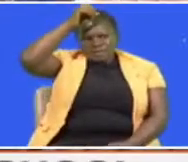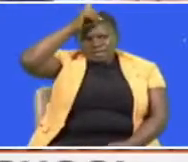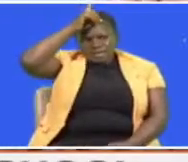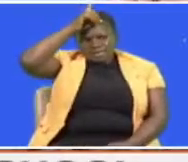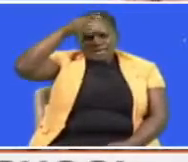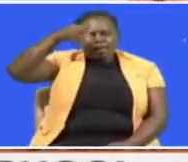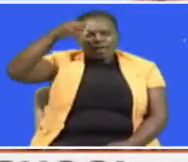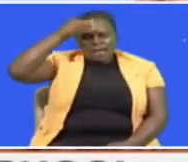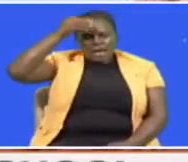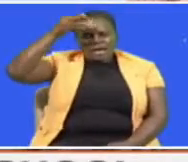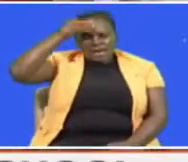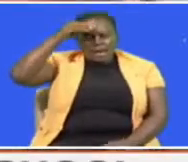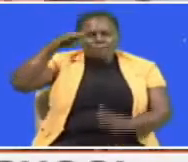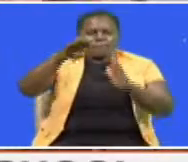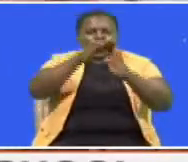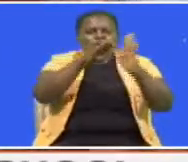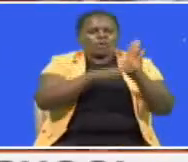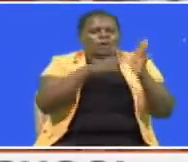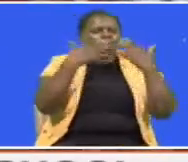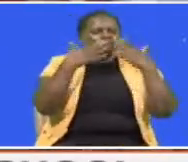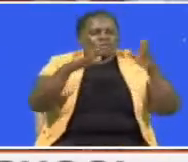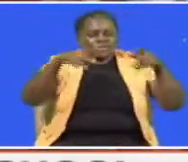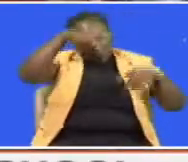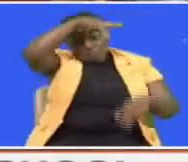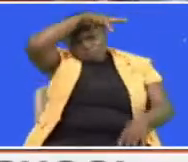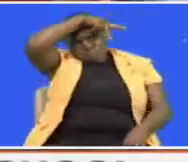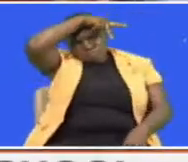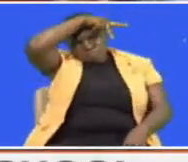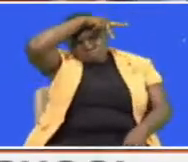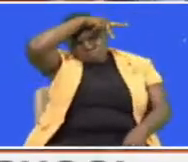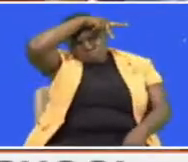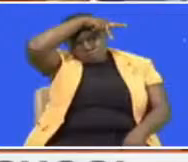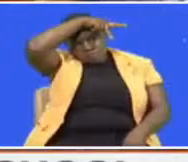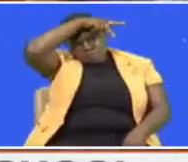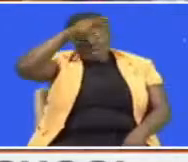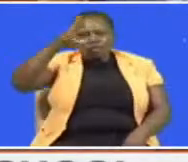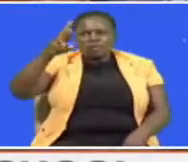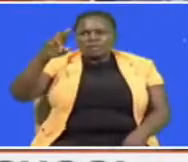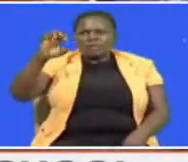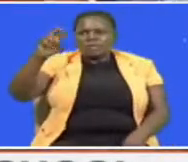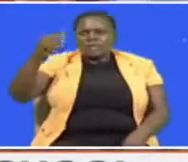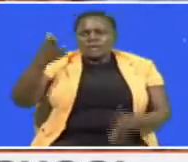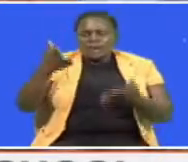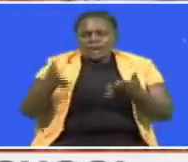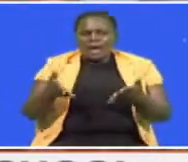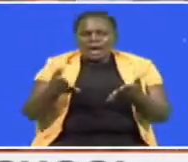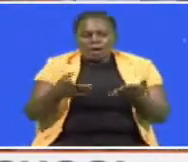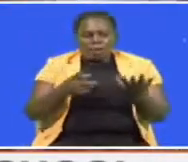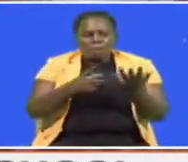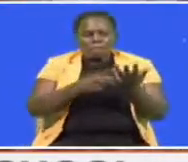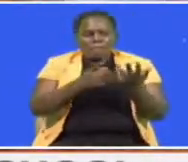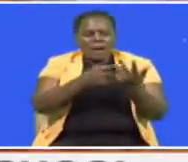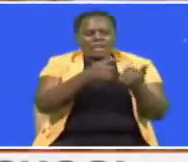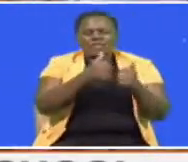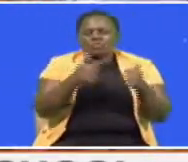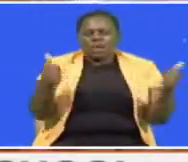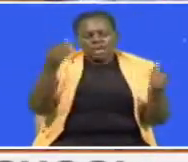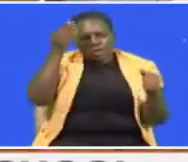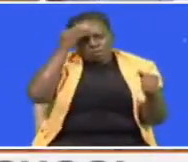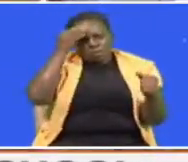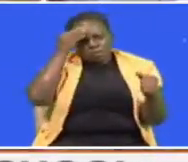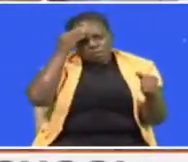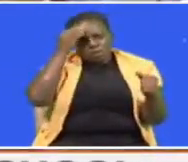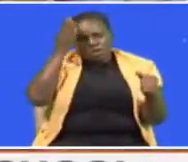gone through the literacy program and graduated from the Rendile classes. She now tackles mathematics well. She's